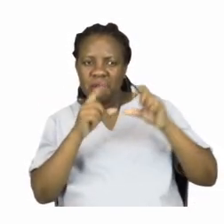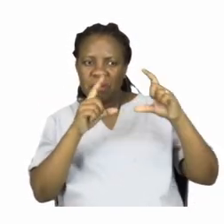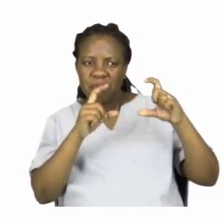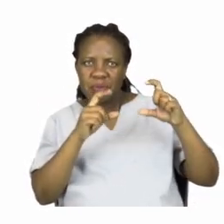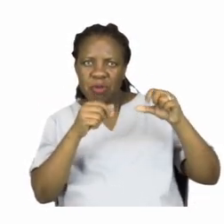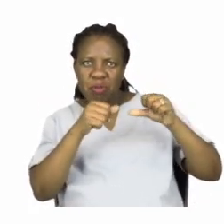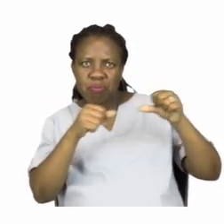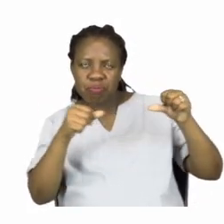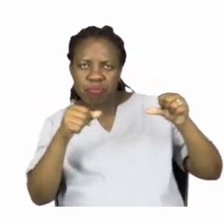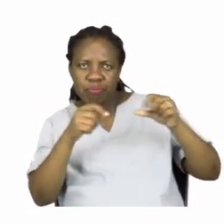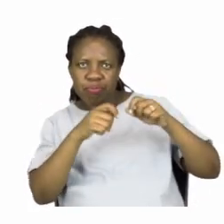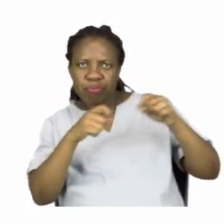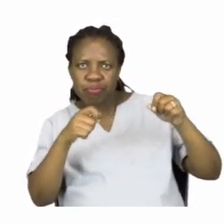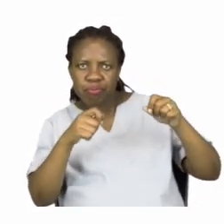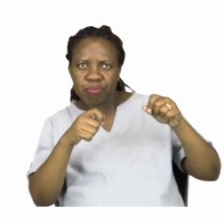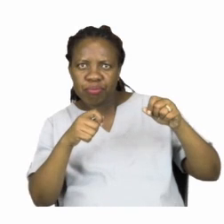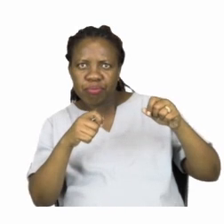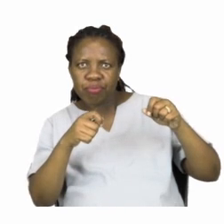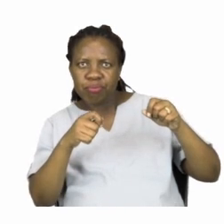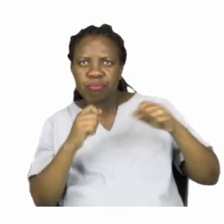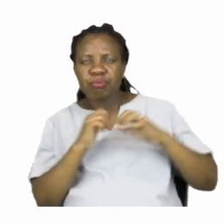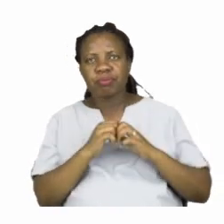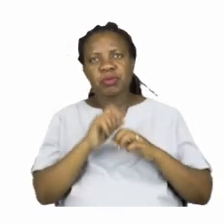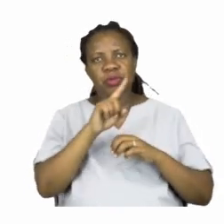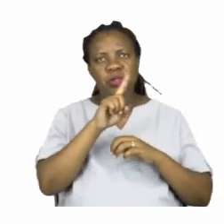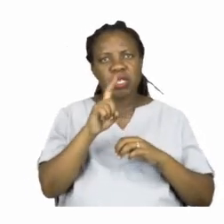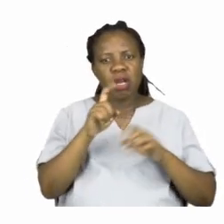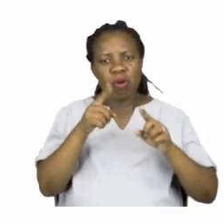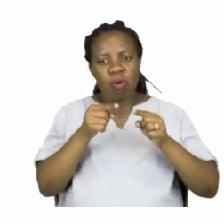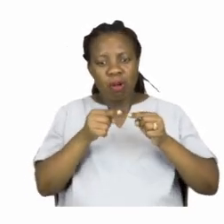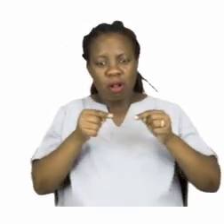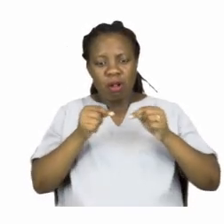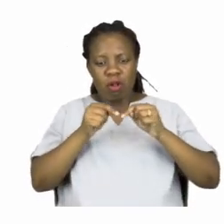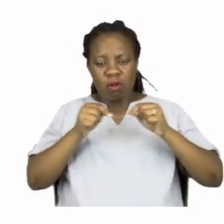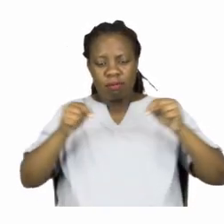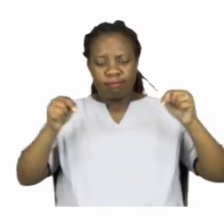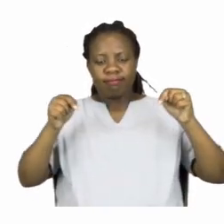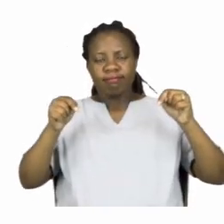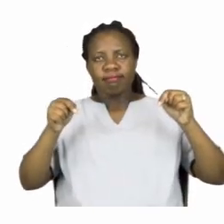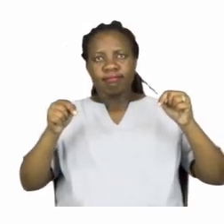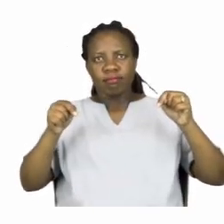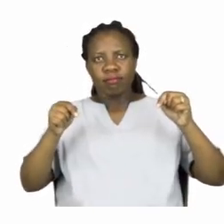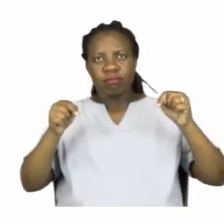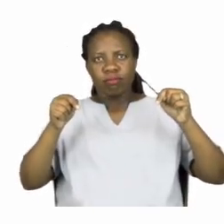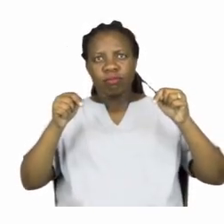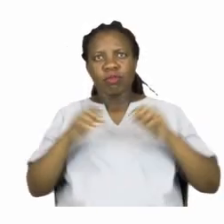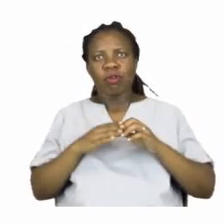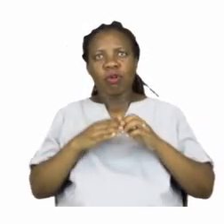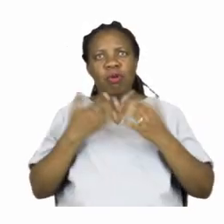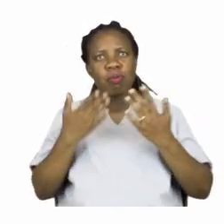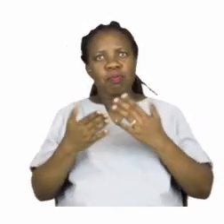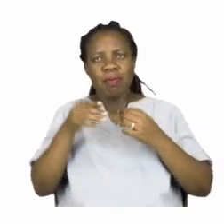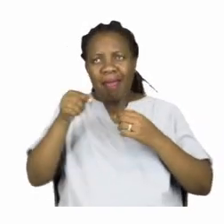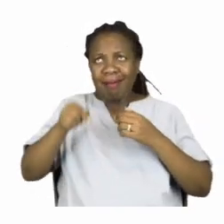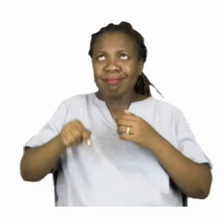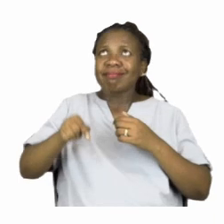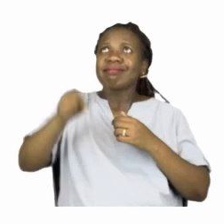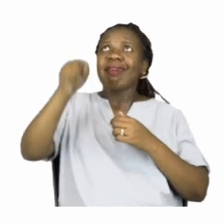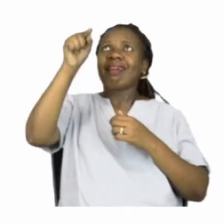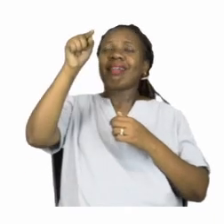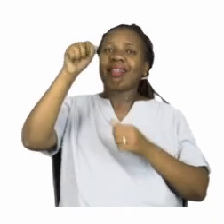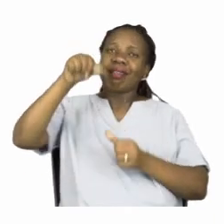are asking either how long is it, or how high is it, or